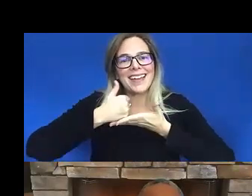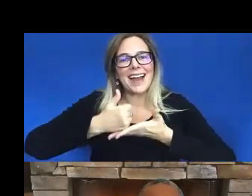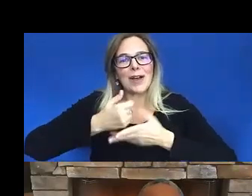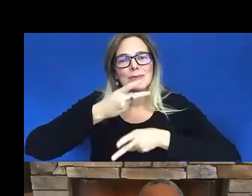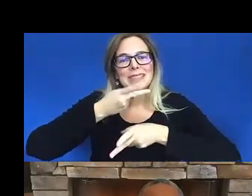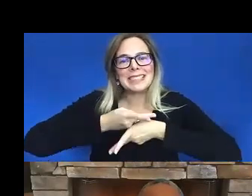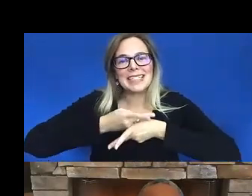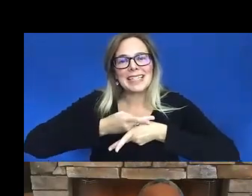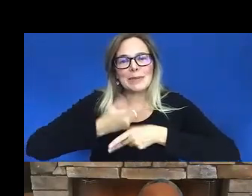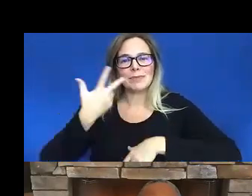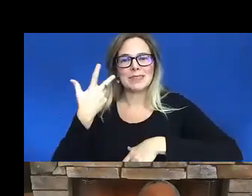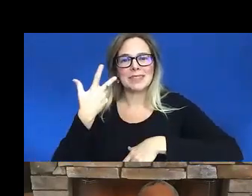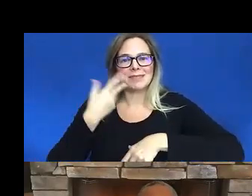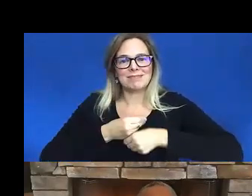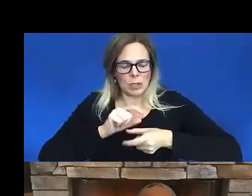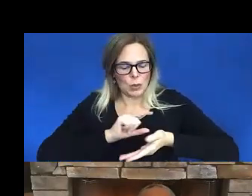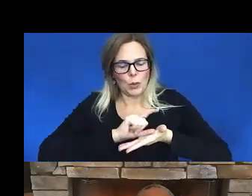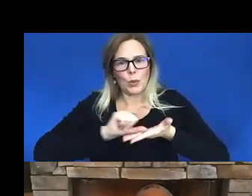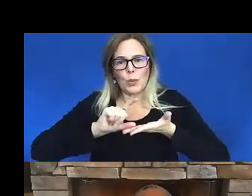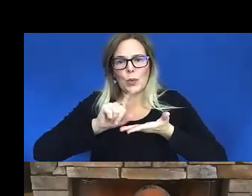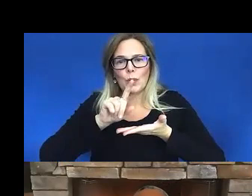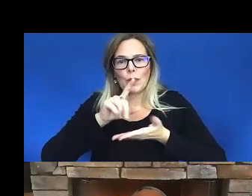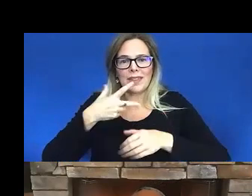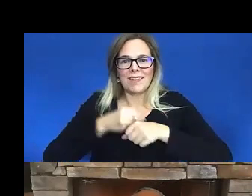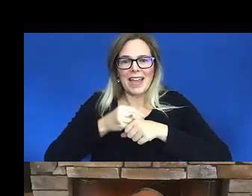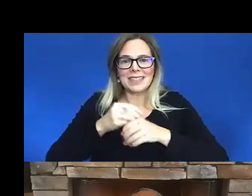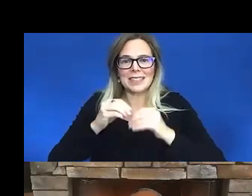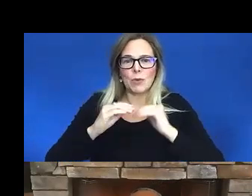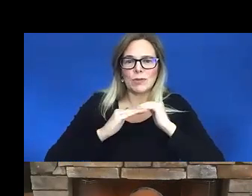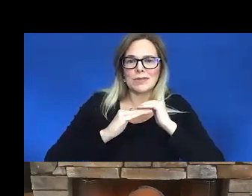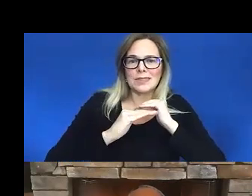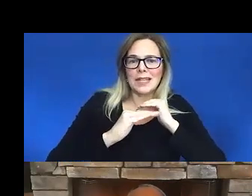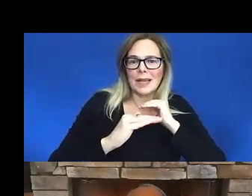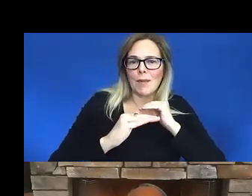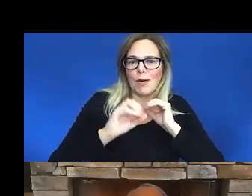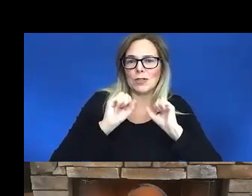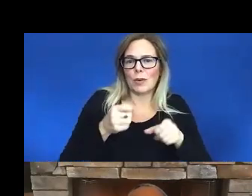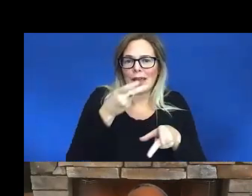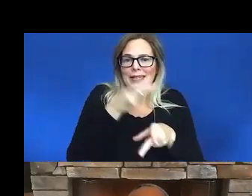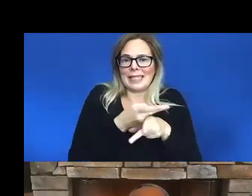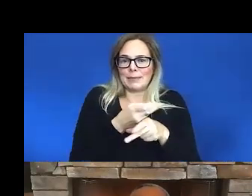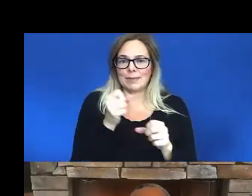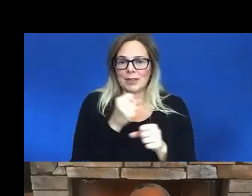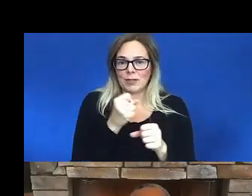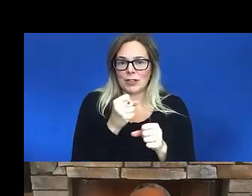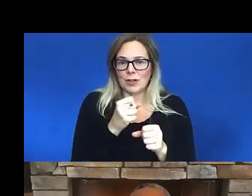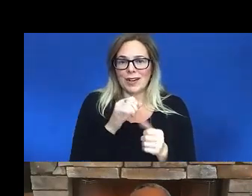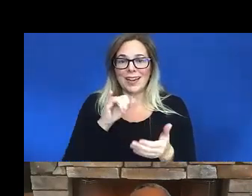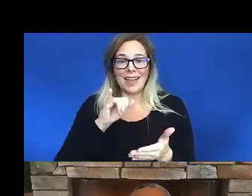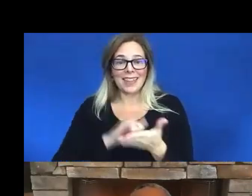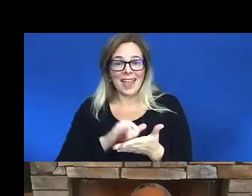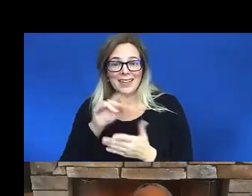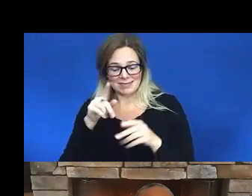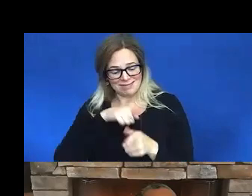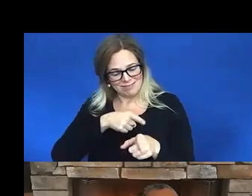in the refrigerator, so it can be stored for a longer period of time. And this buffer is used in other FDA-approved vaccines.